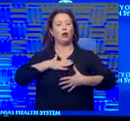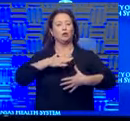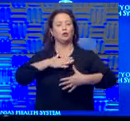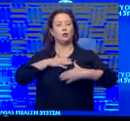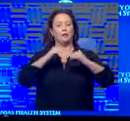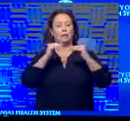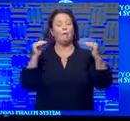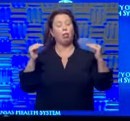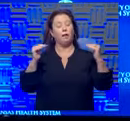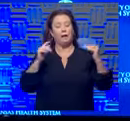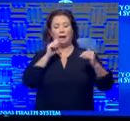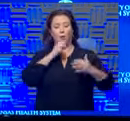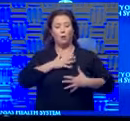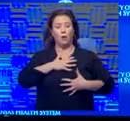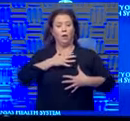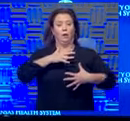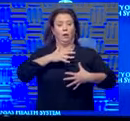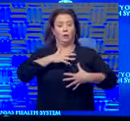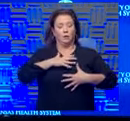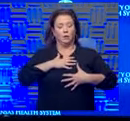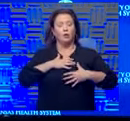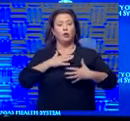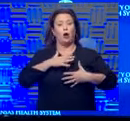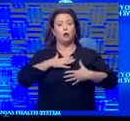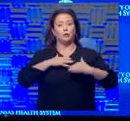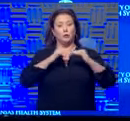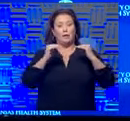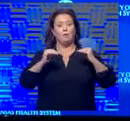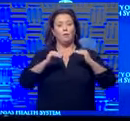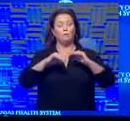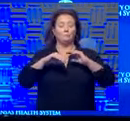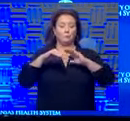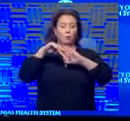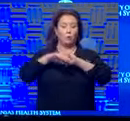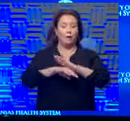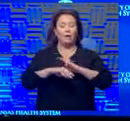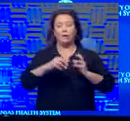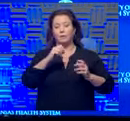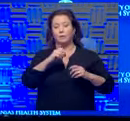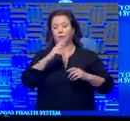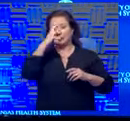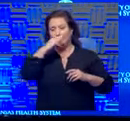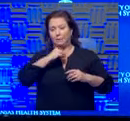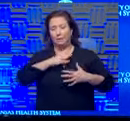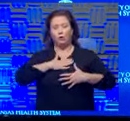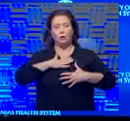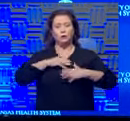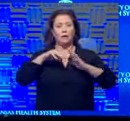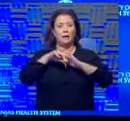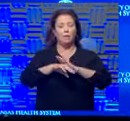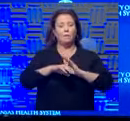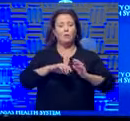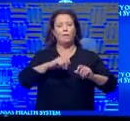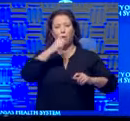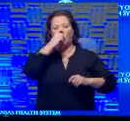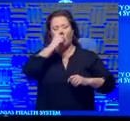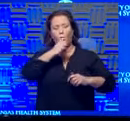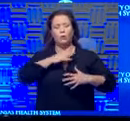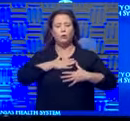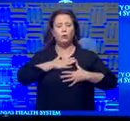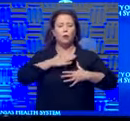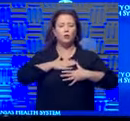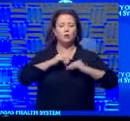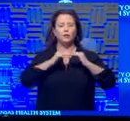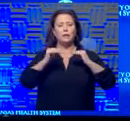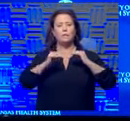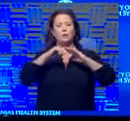minutes, your oxygen level goes down. If you're asleep, your oxygen level goes down. If you get a little chest cold, your oxygen goes down. If you have asthma or